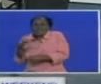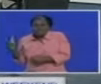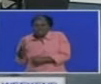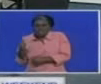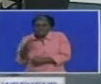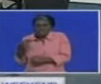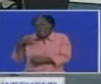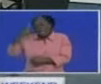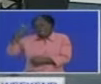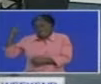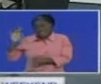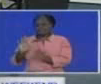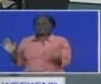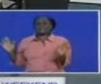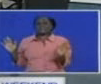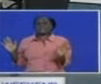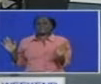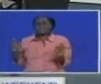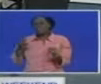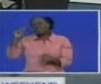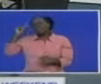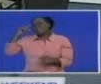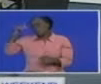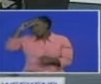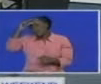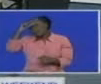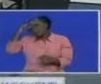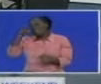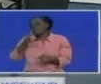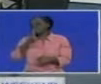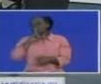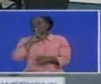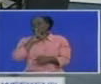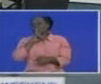I'm just imagining, and then you think the government will just let them go?